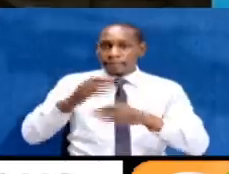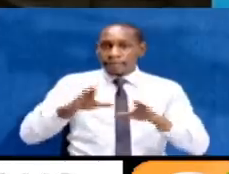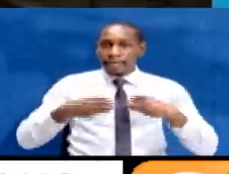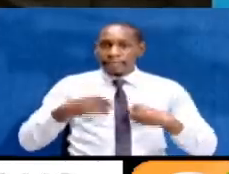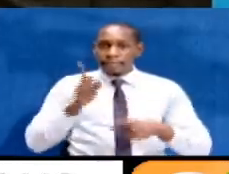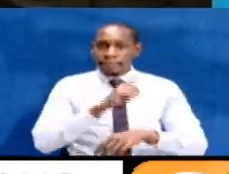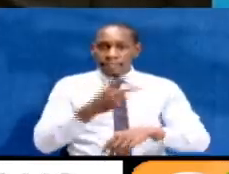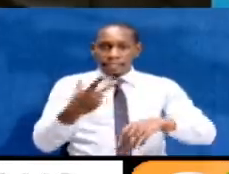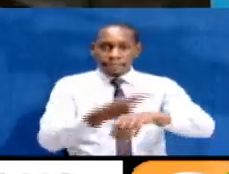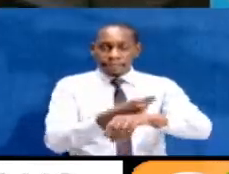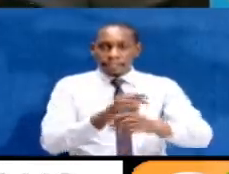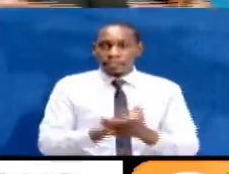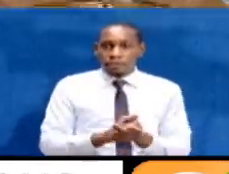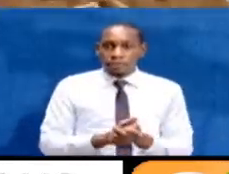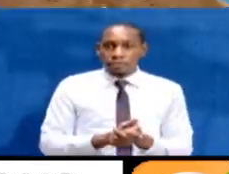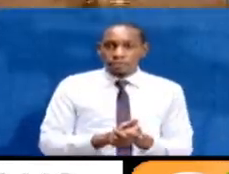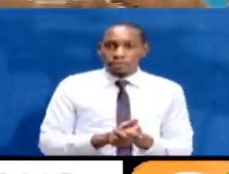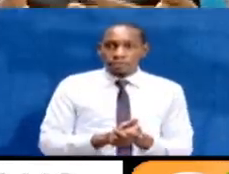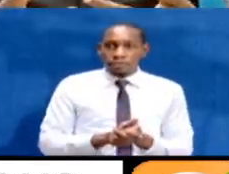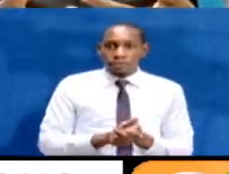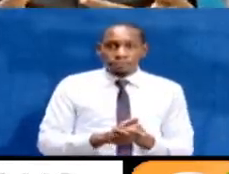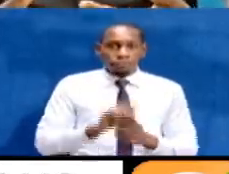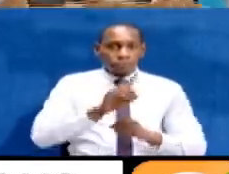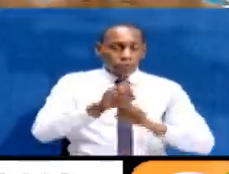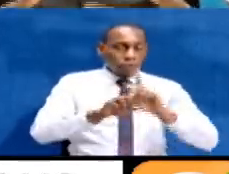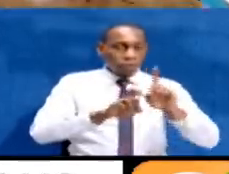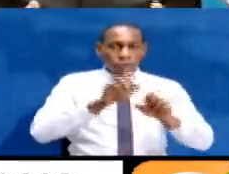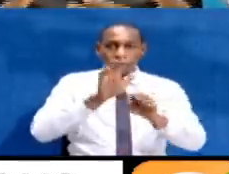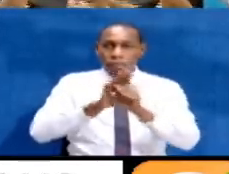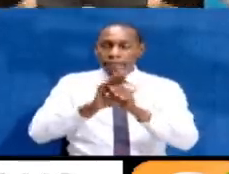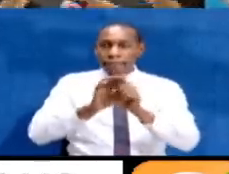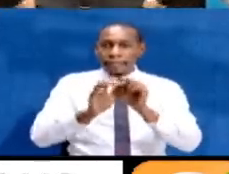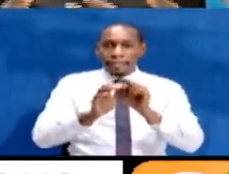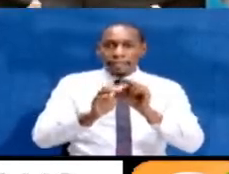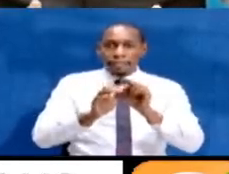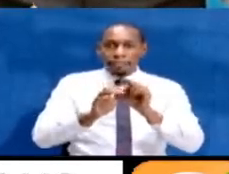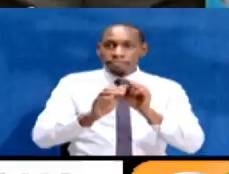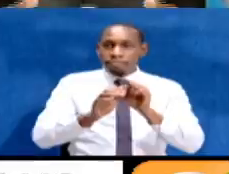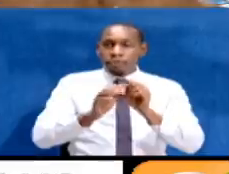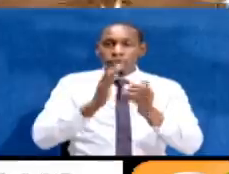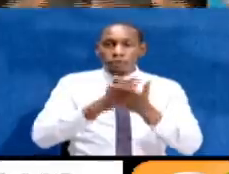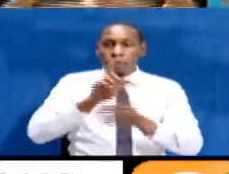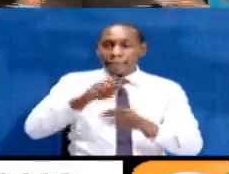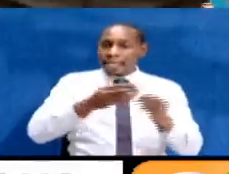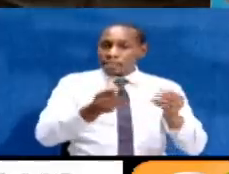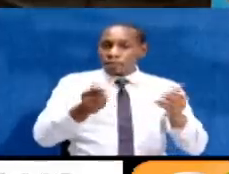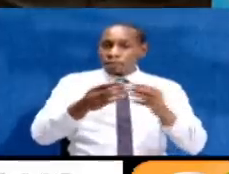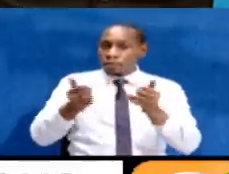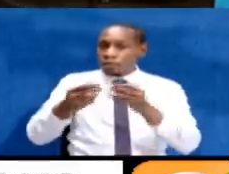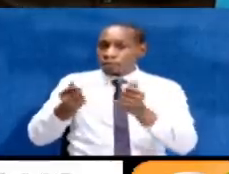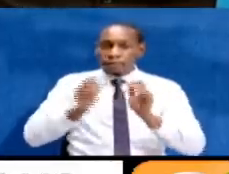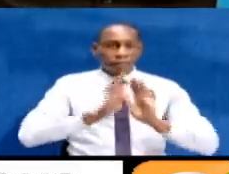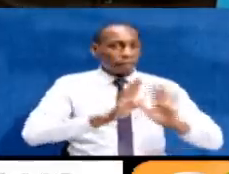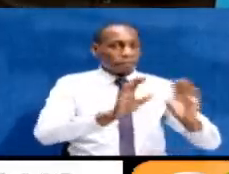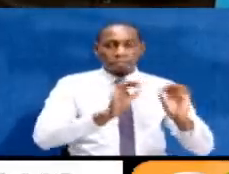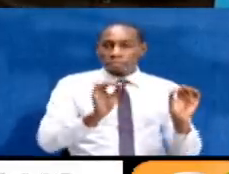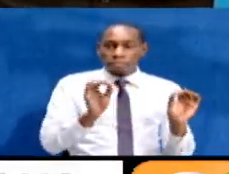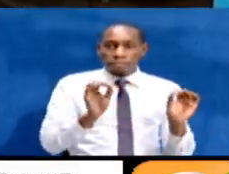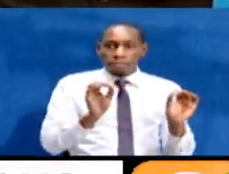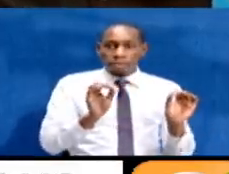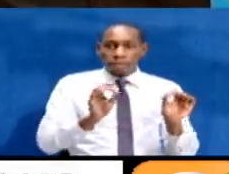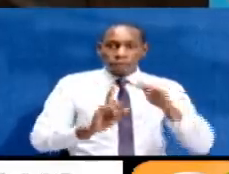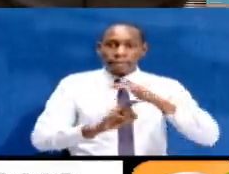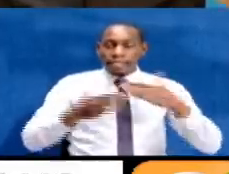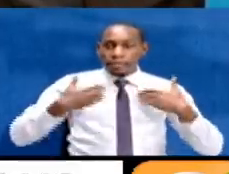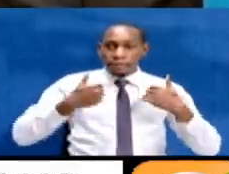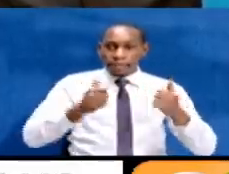taking this vaccination? All these questions, none of this should be taken for granted or dismissed or taken lightly by the